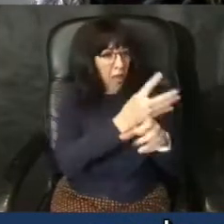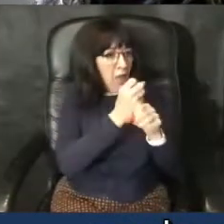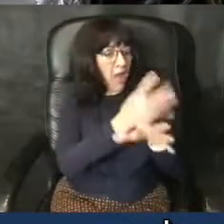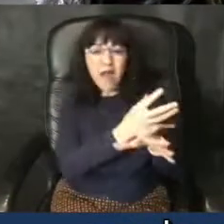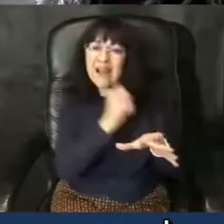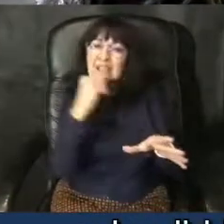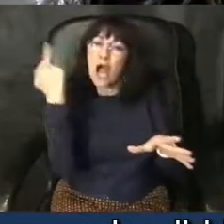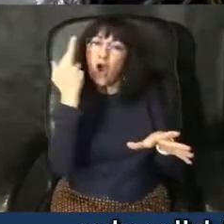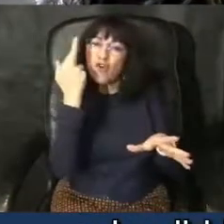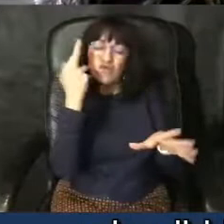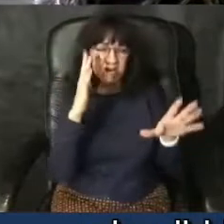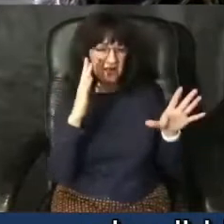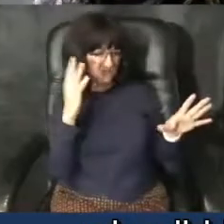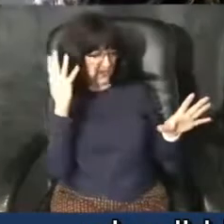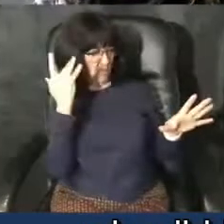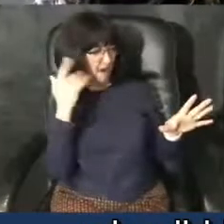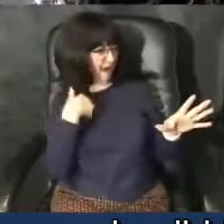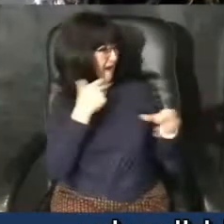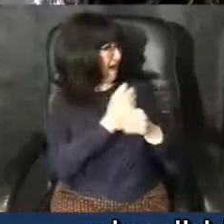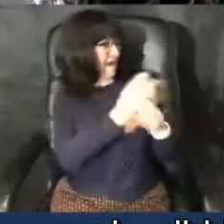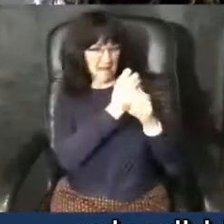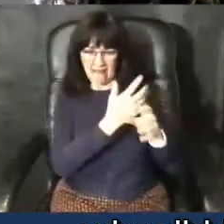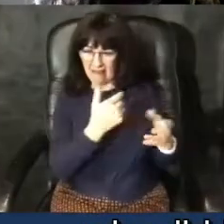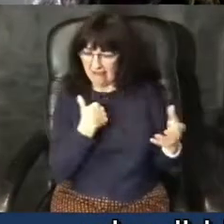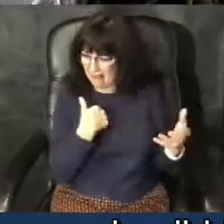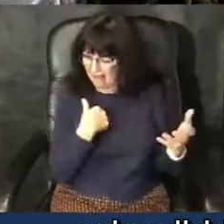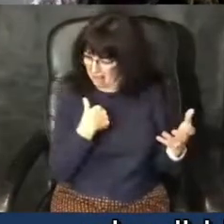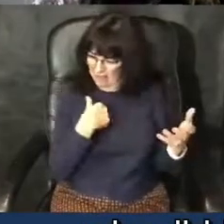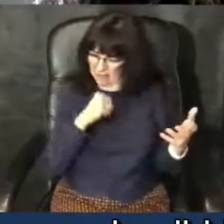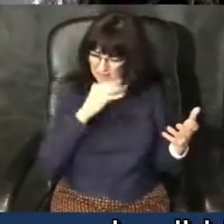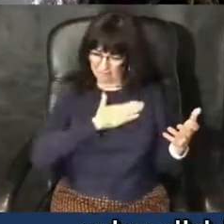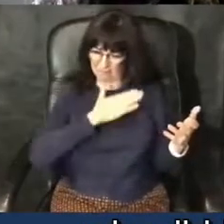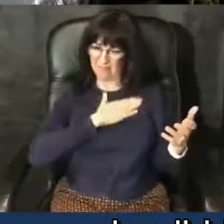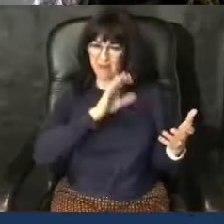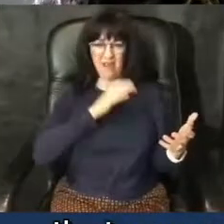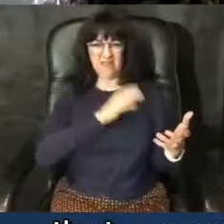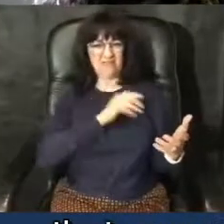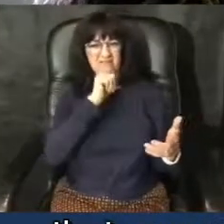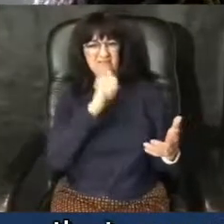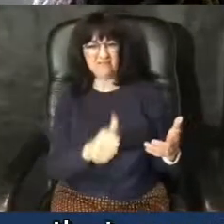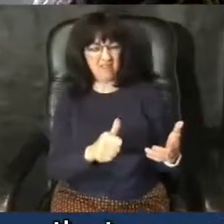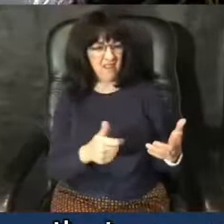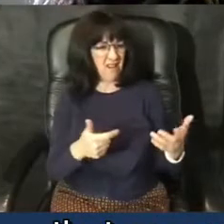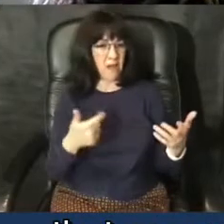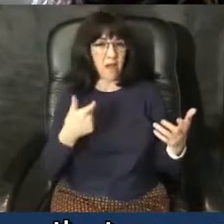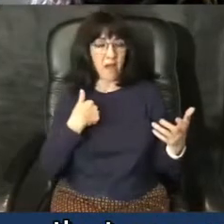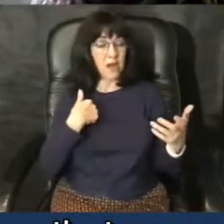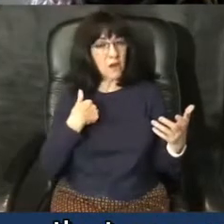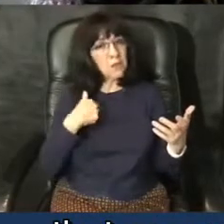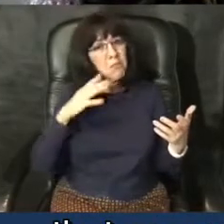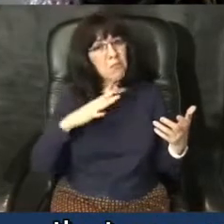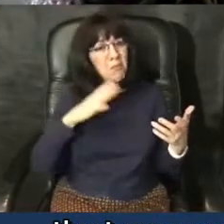that afterwards you go, why did I say that like that? Maybe you can't focus as well that you normally would